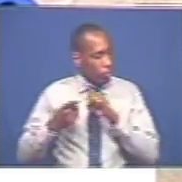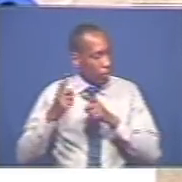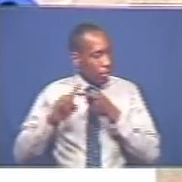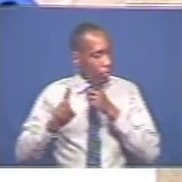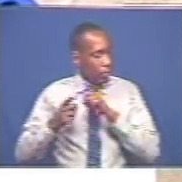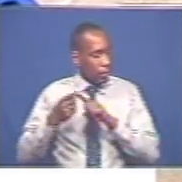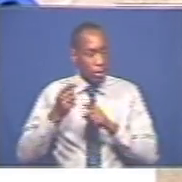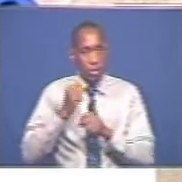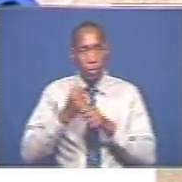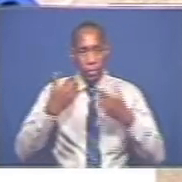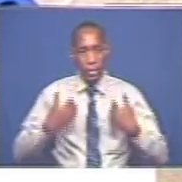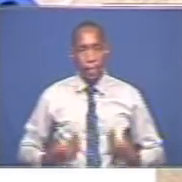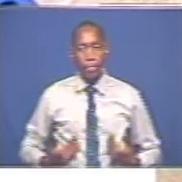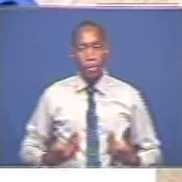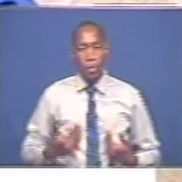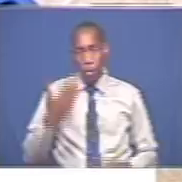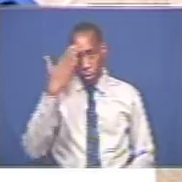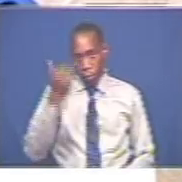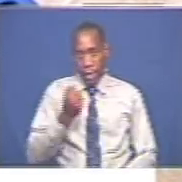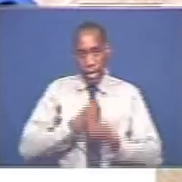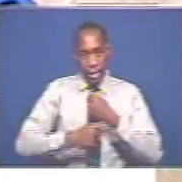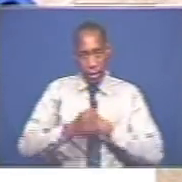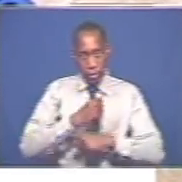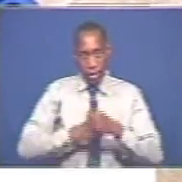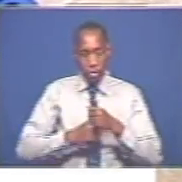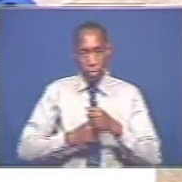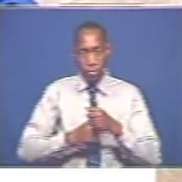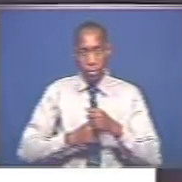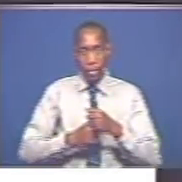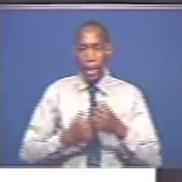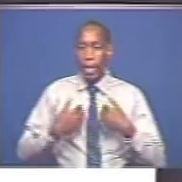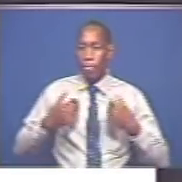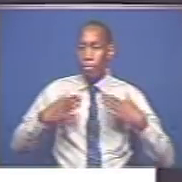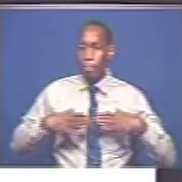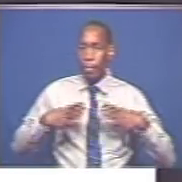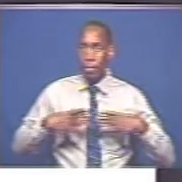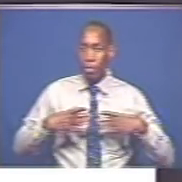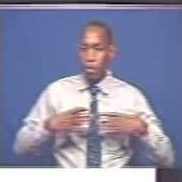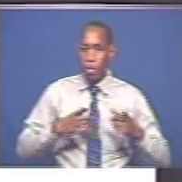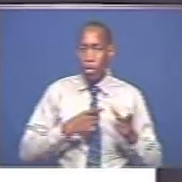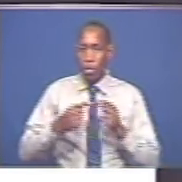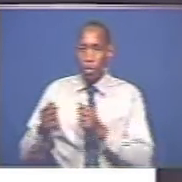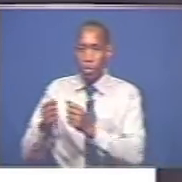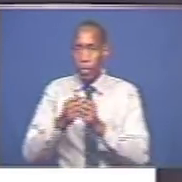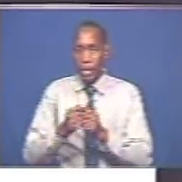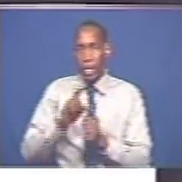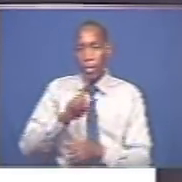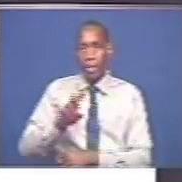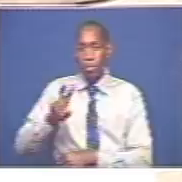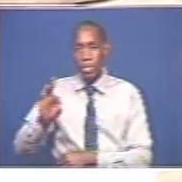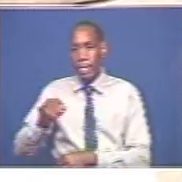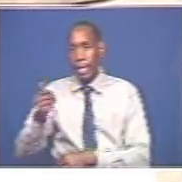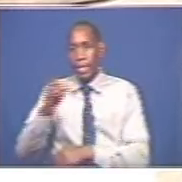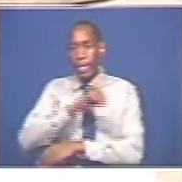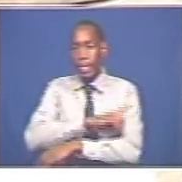myself? Mm. Why am I doing this? And sometimes, you know, you'd have people who'd go out with you 1 or 2, 3 days, but other days you'll